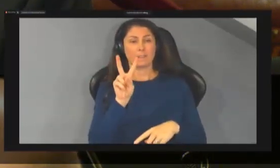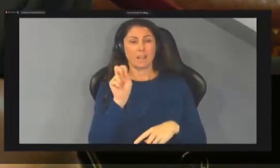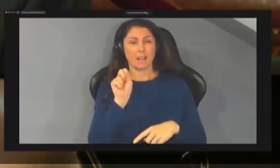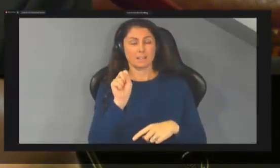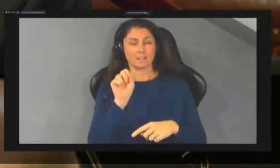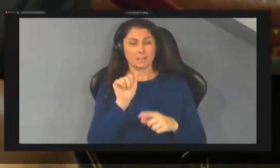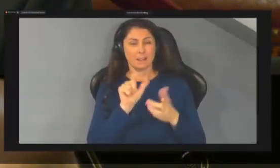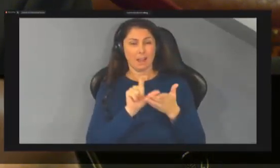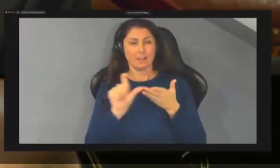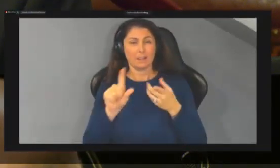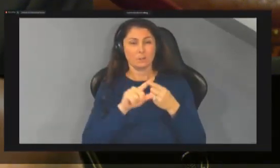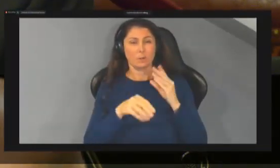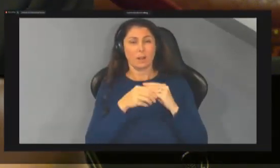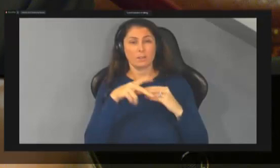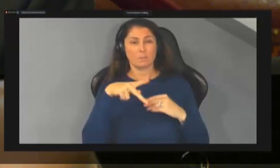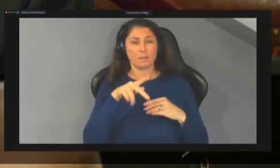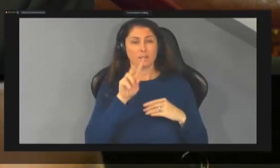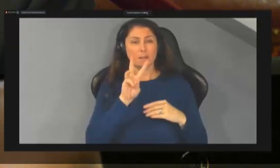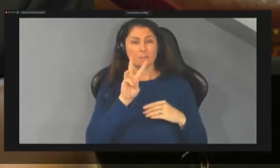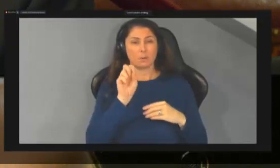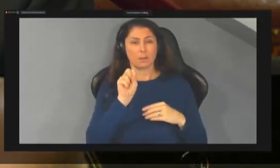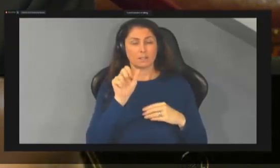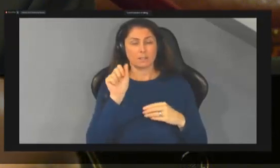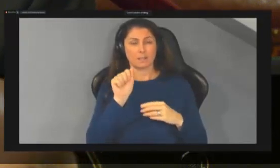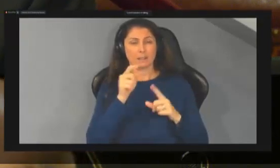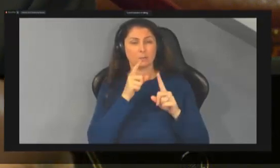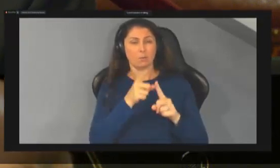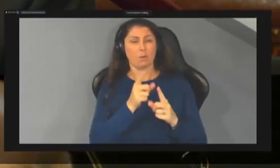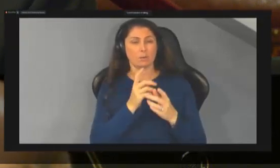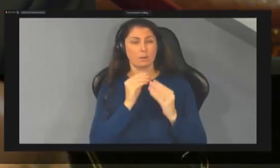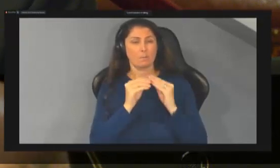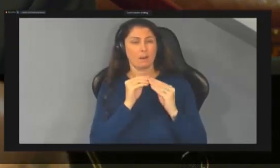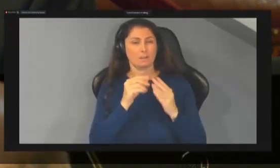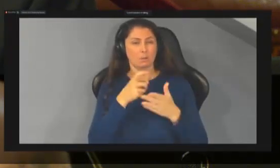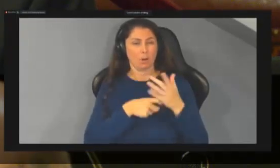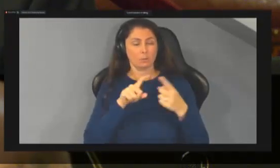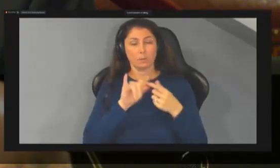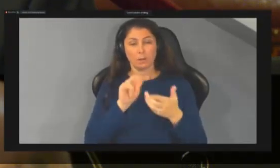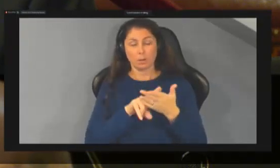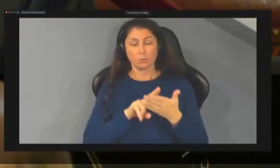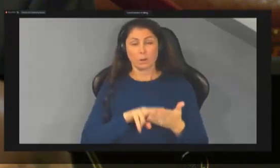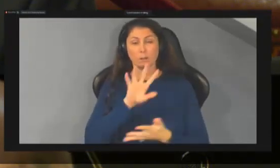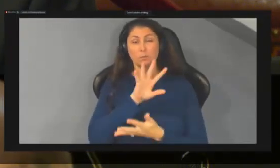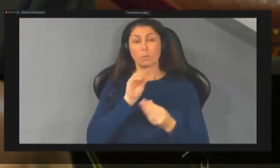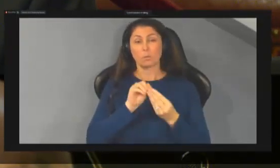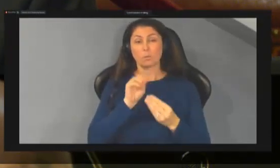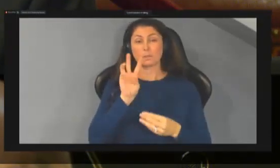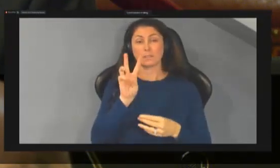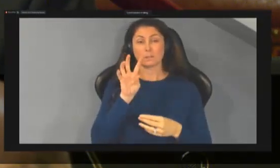the PWSA target maintenance cost to the contract. There is a total of